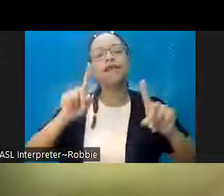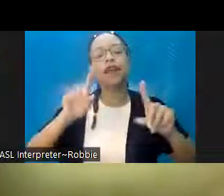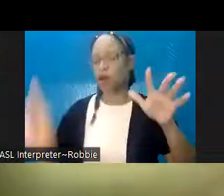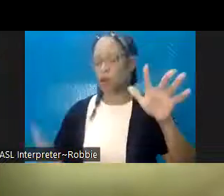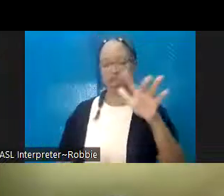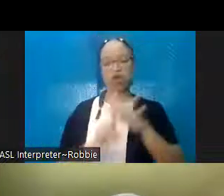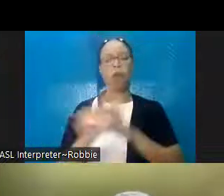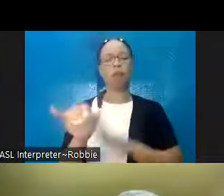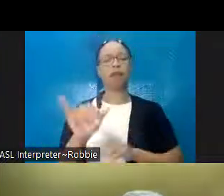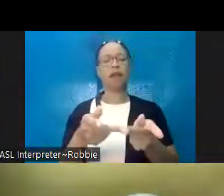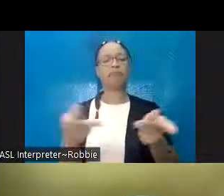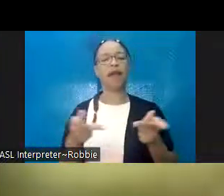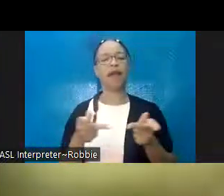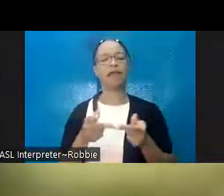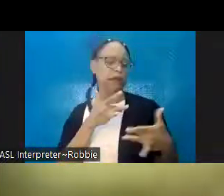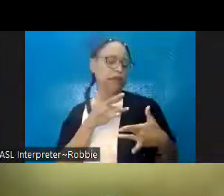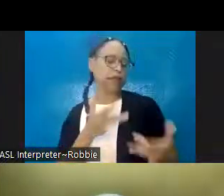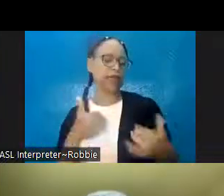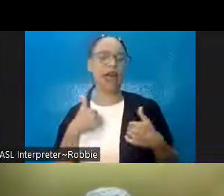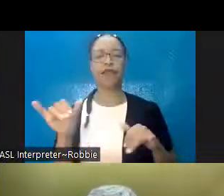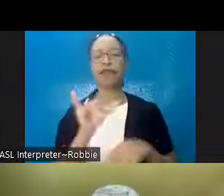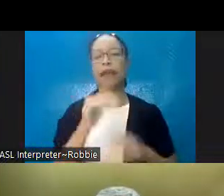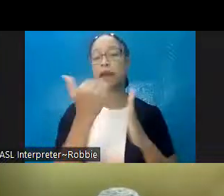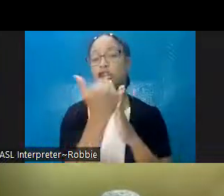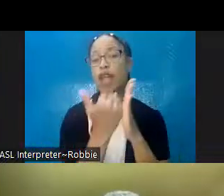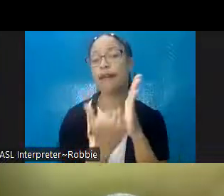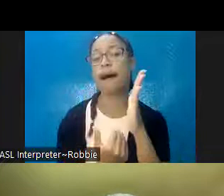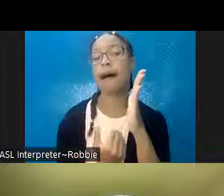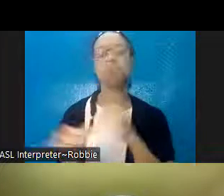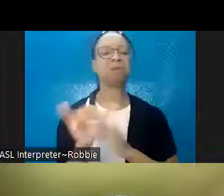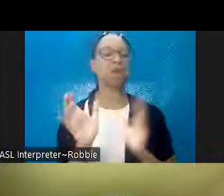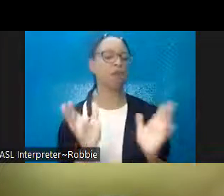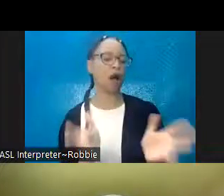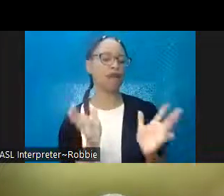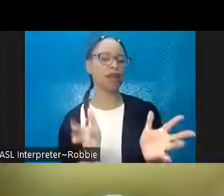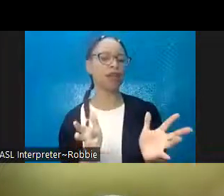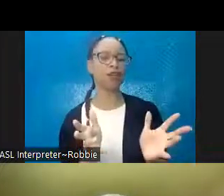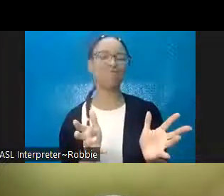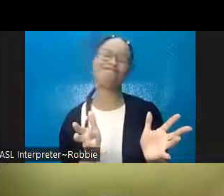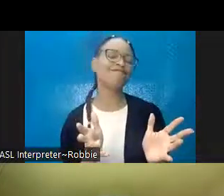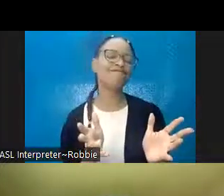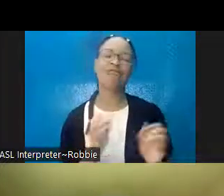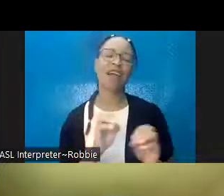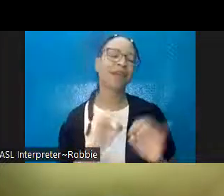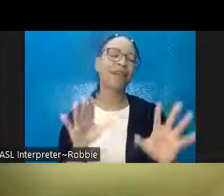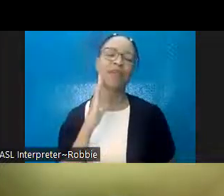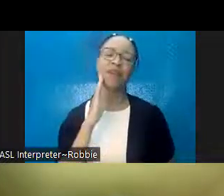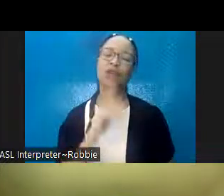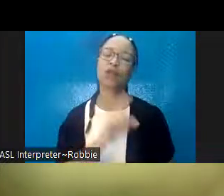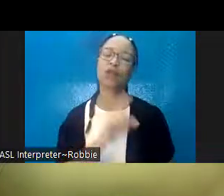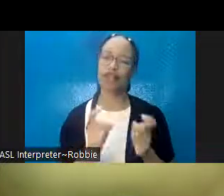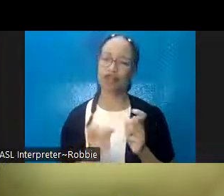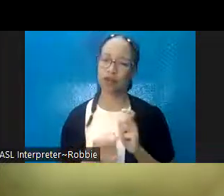same spaces, we tend to have the same agenda, we tend to have the same conversation, nothing is actually going to change.